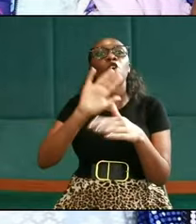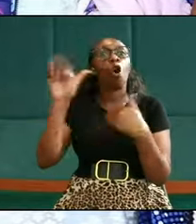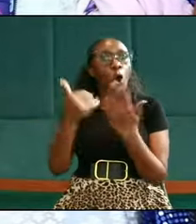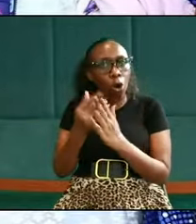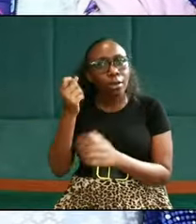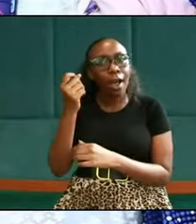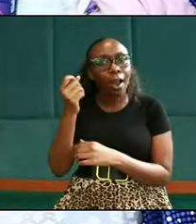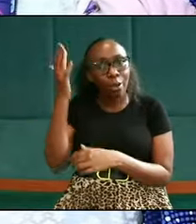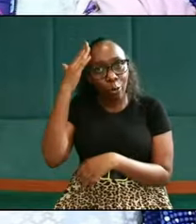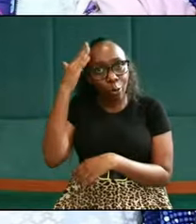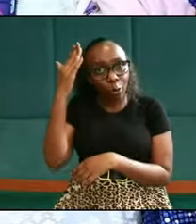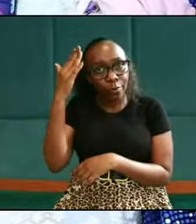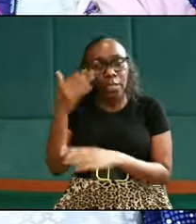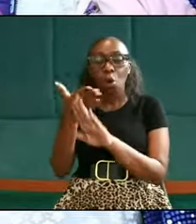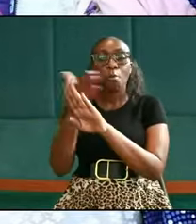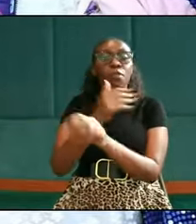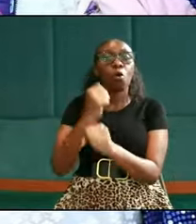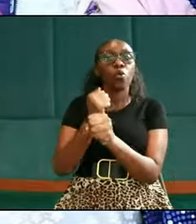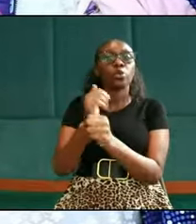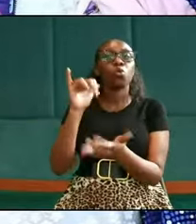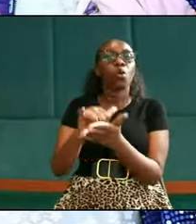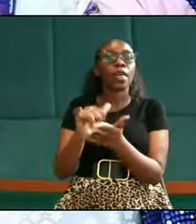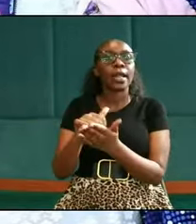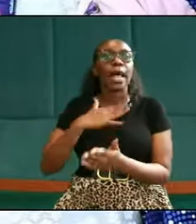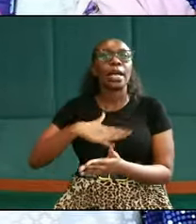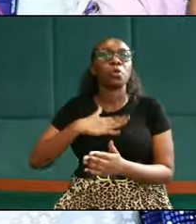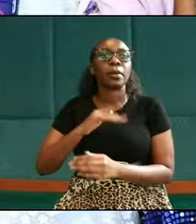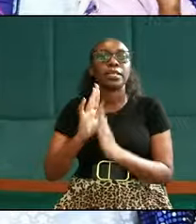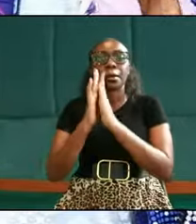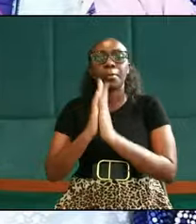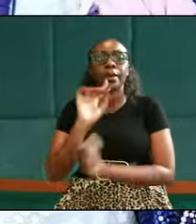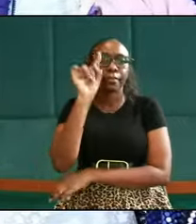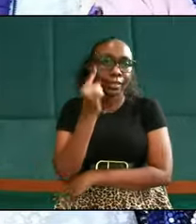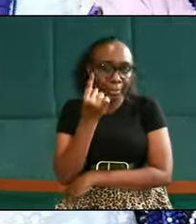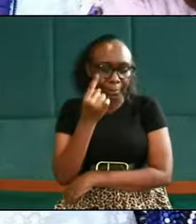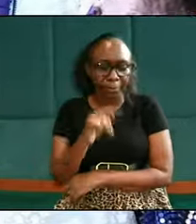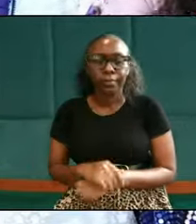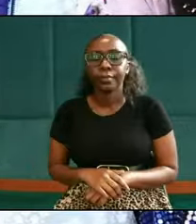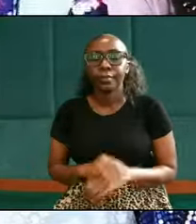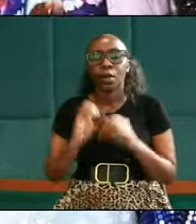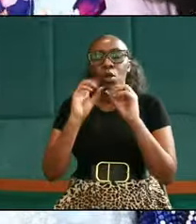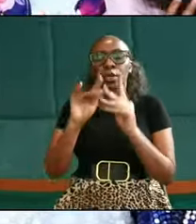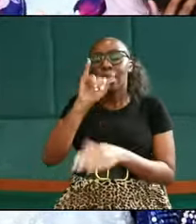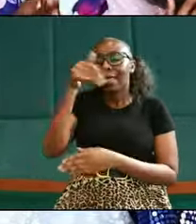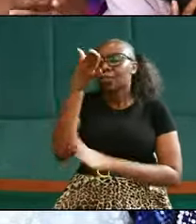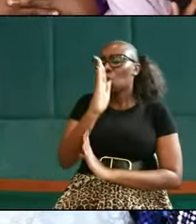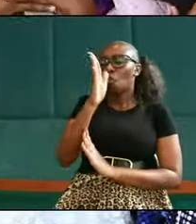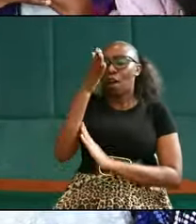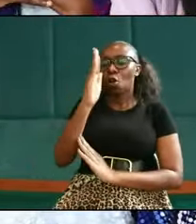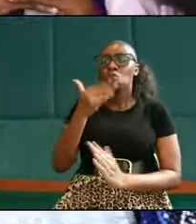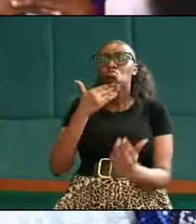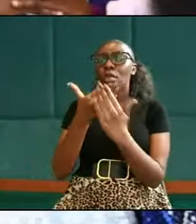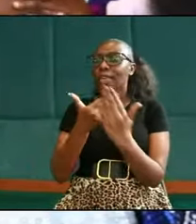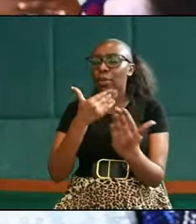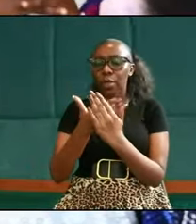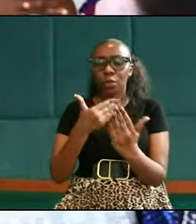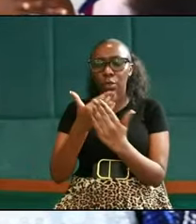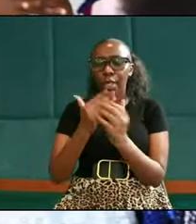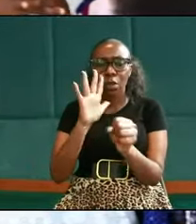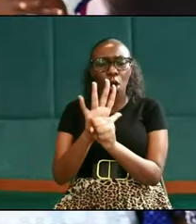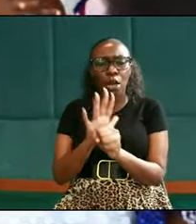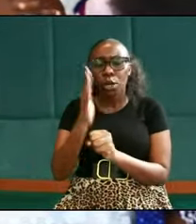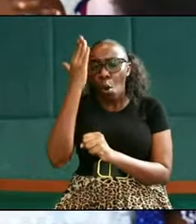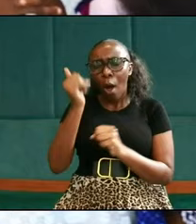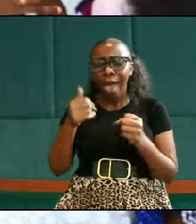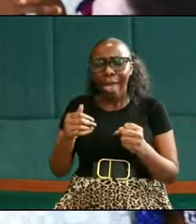speed? All right, before we do that, could we bow down for a word of prayer? Jehovah God, we want to thank you. You